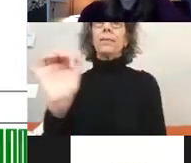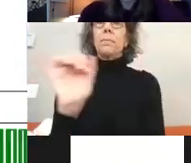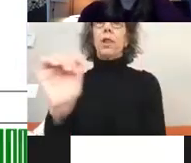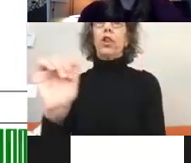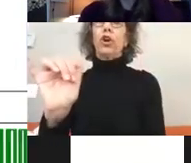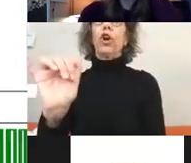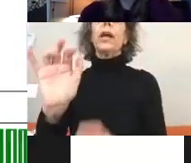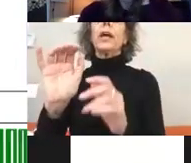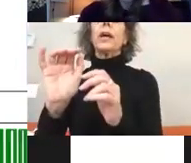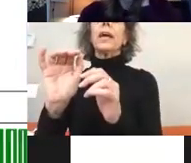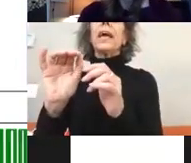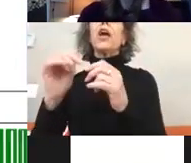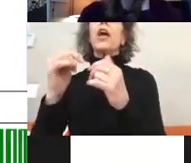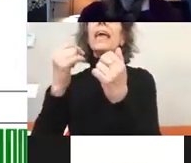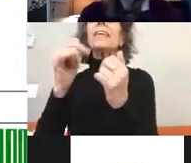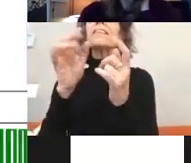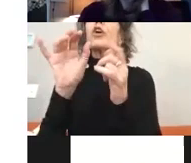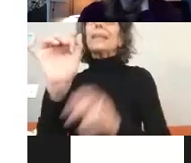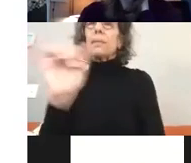sleep staging from the gold standard.